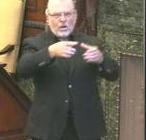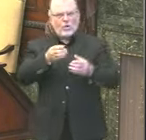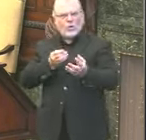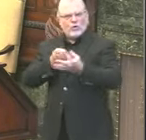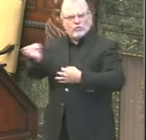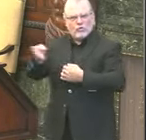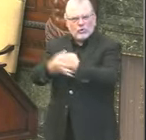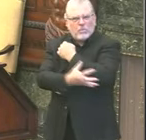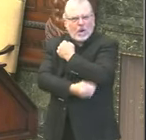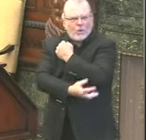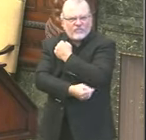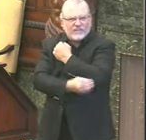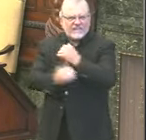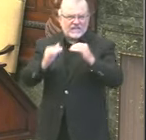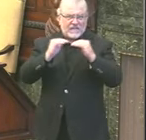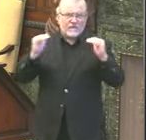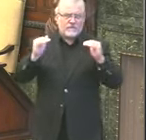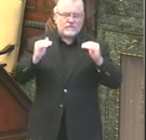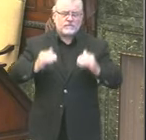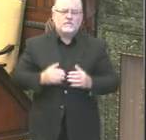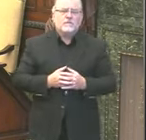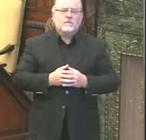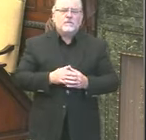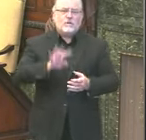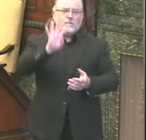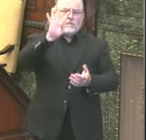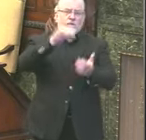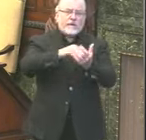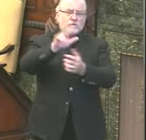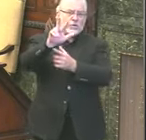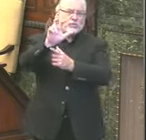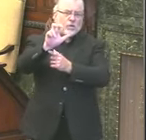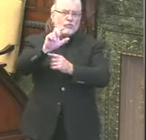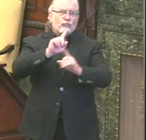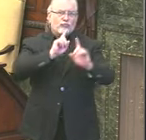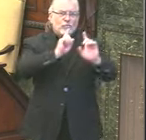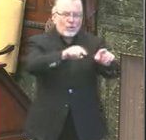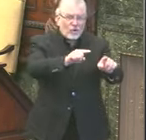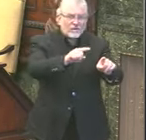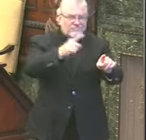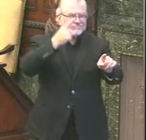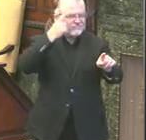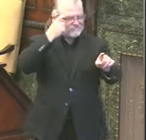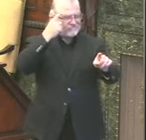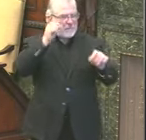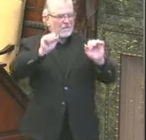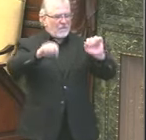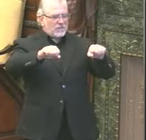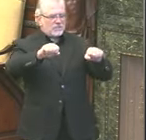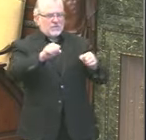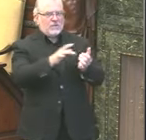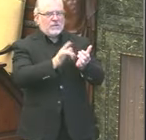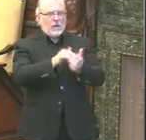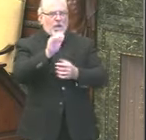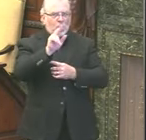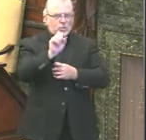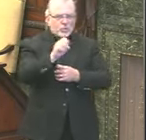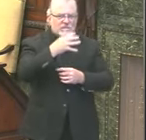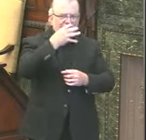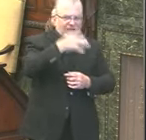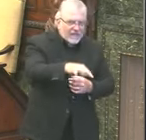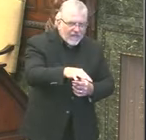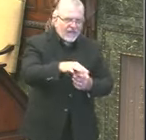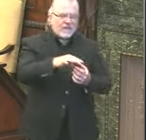Philadelphia investigated over 4,300 reports of suspected abuse, neglect, and financial exploitation last year. Many